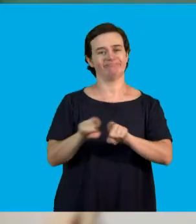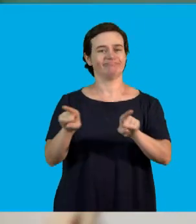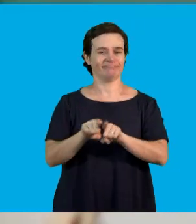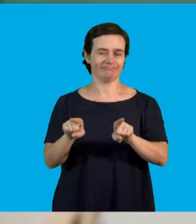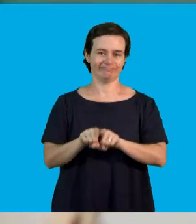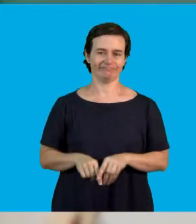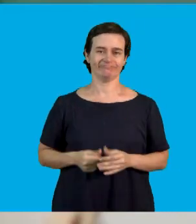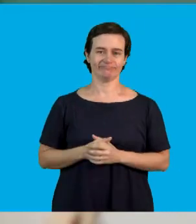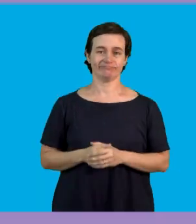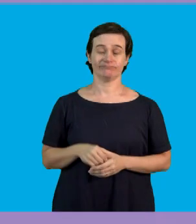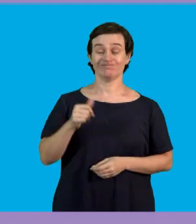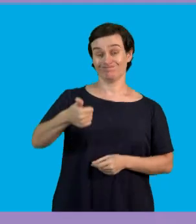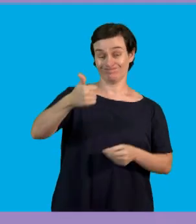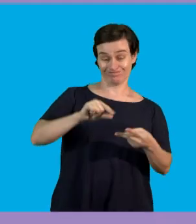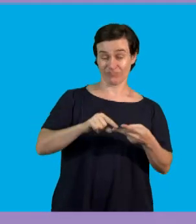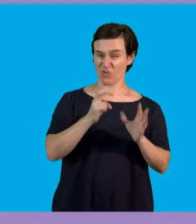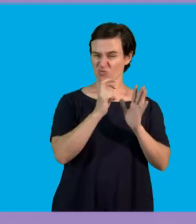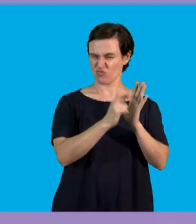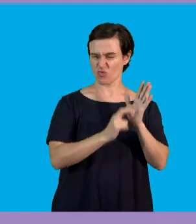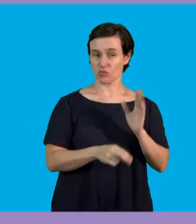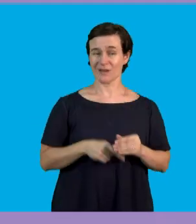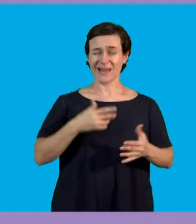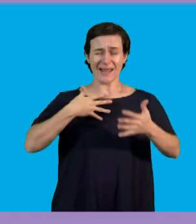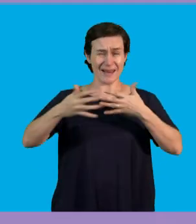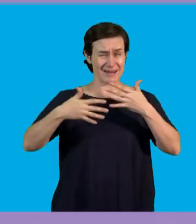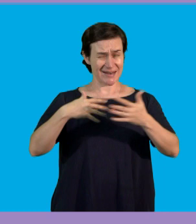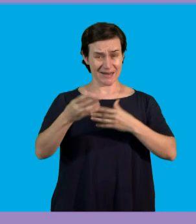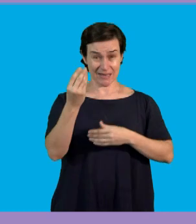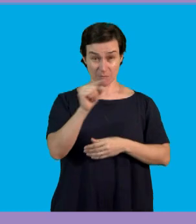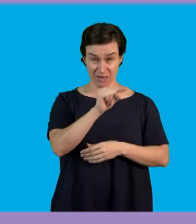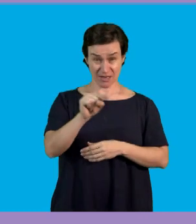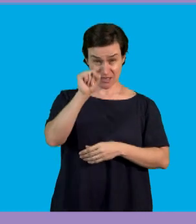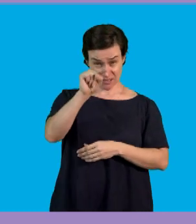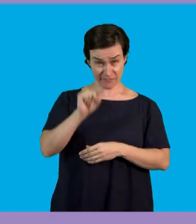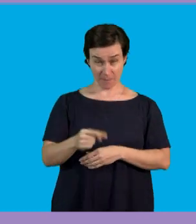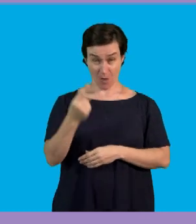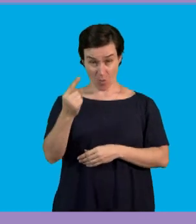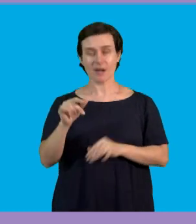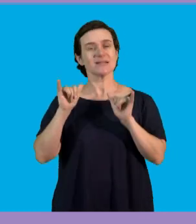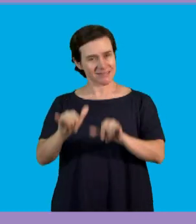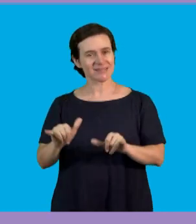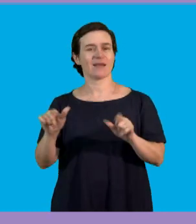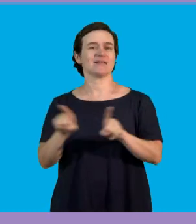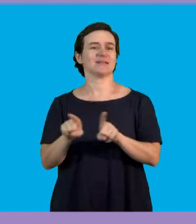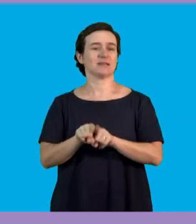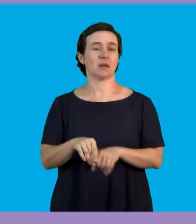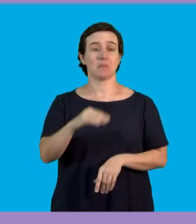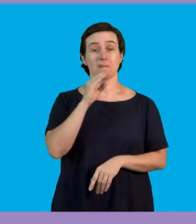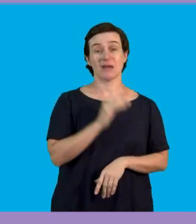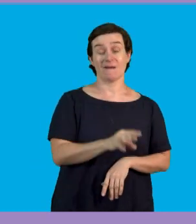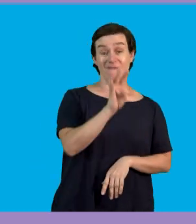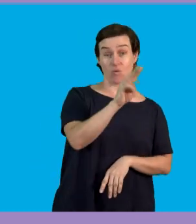Another property of 1 is that any number divided by 1 remains the same. So any number divided by 1 remains the